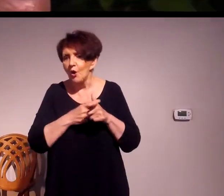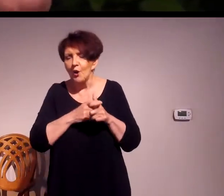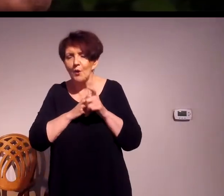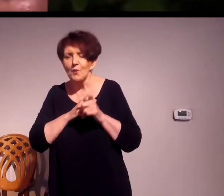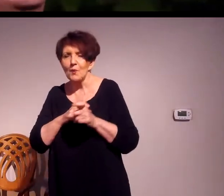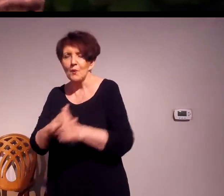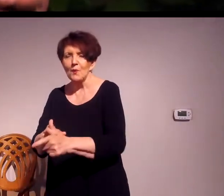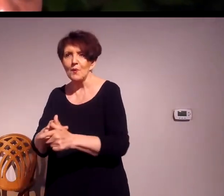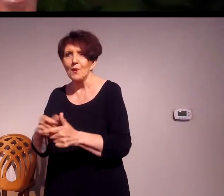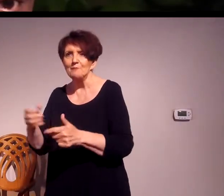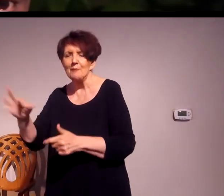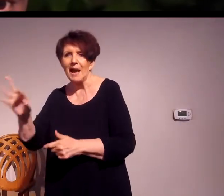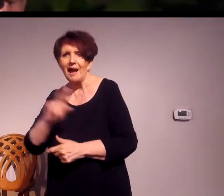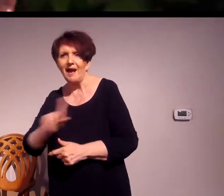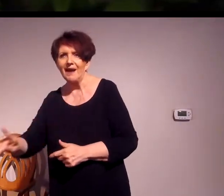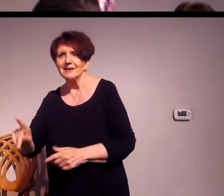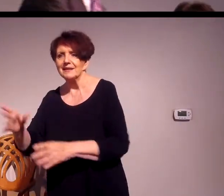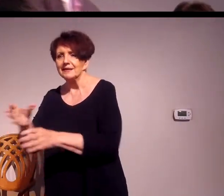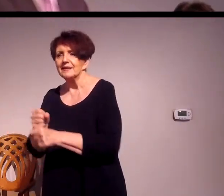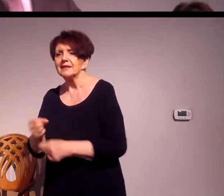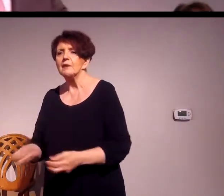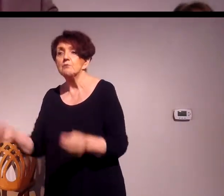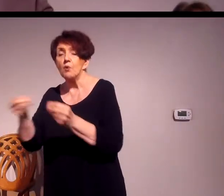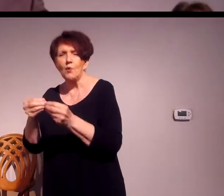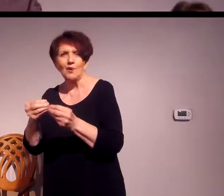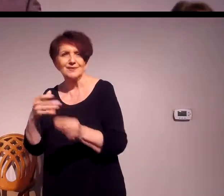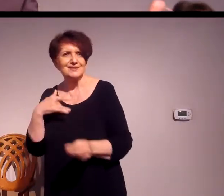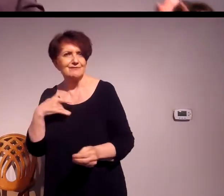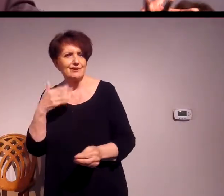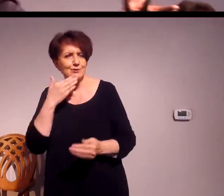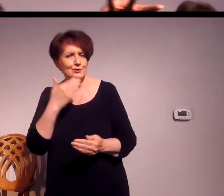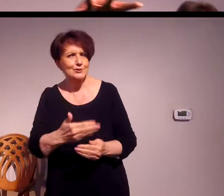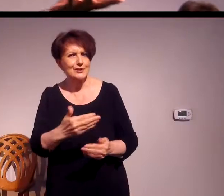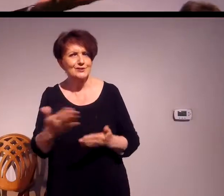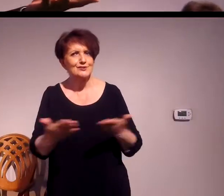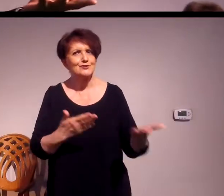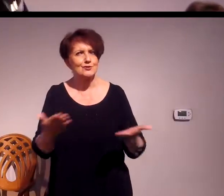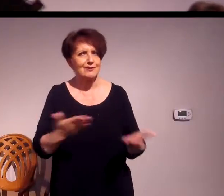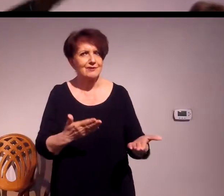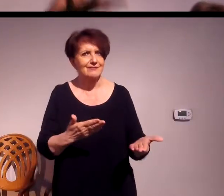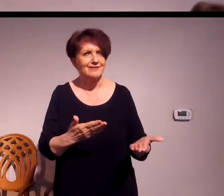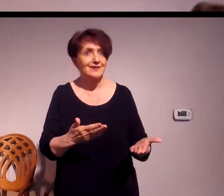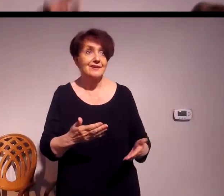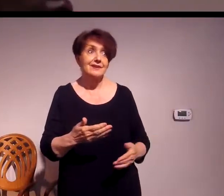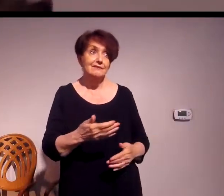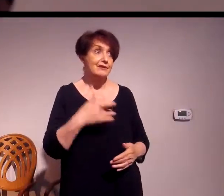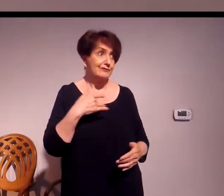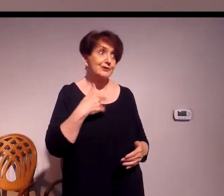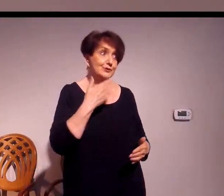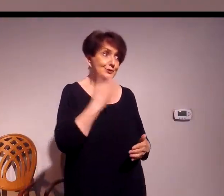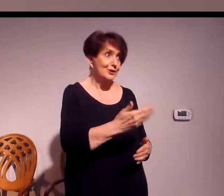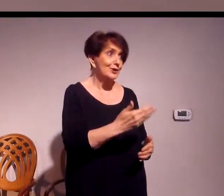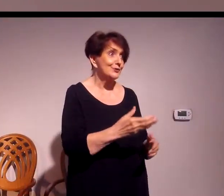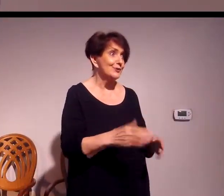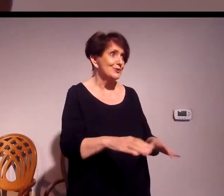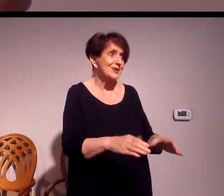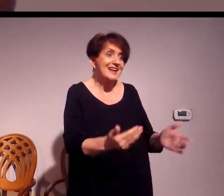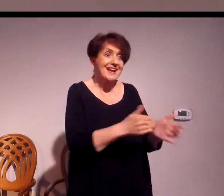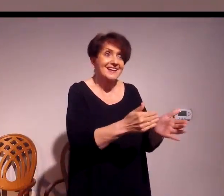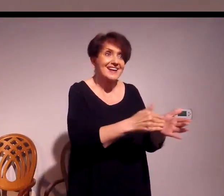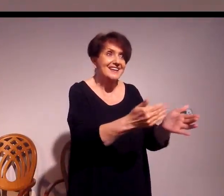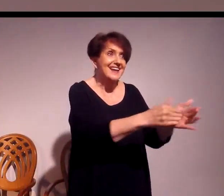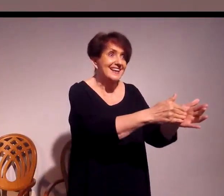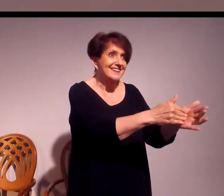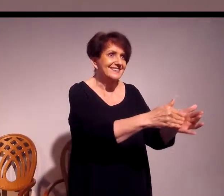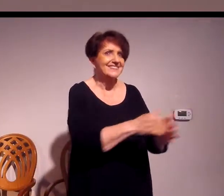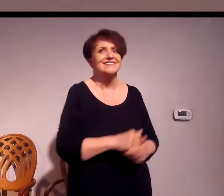out how good it feels to serve. And see, we all know that if it feels good, We'll do it again and again and again and again. You just